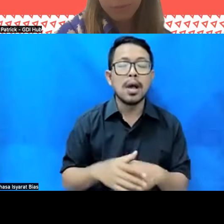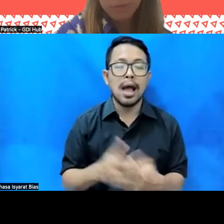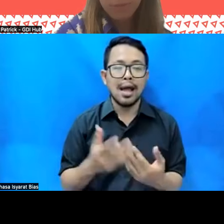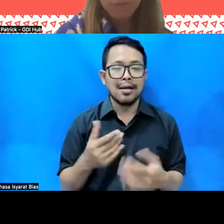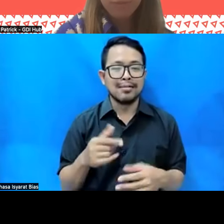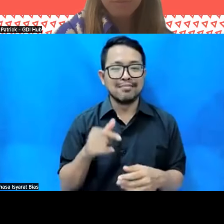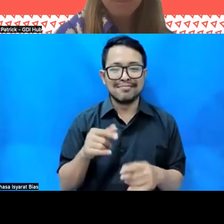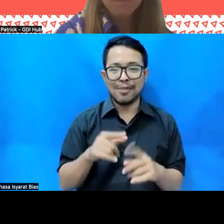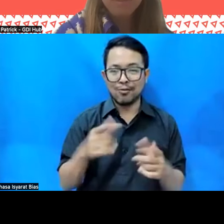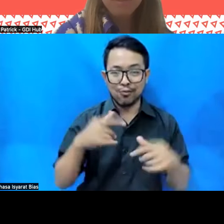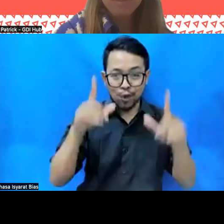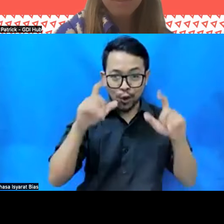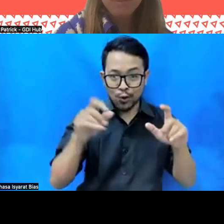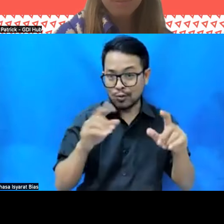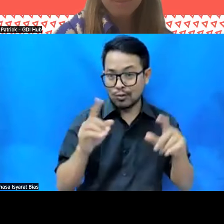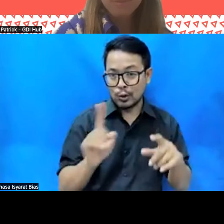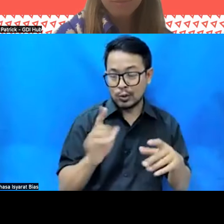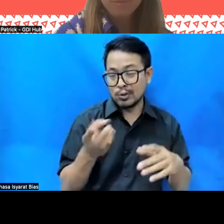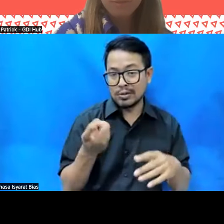I would like to invite